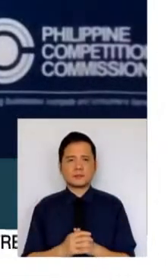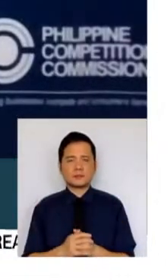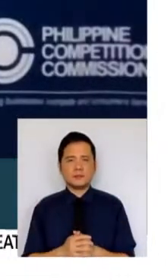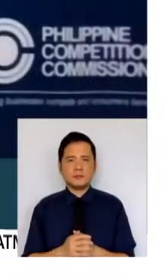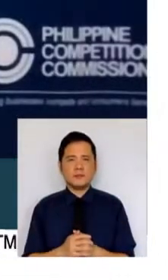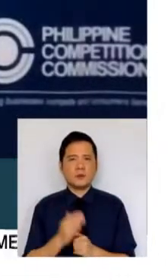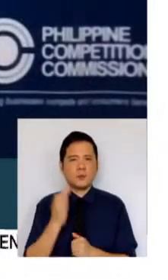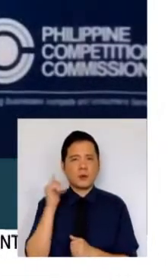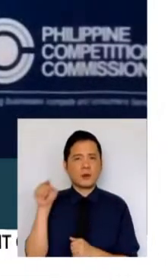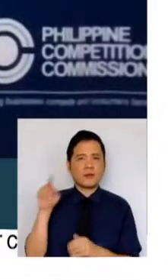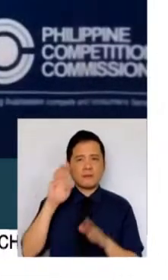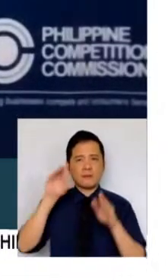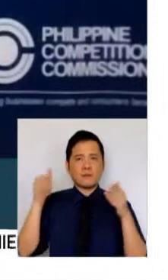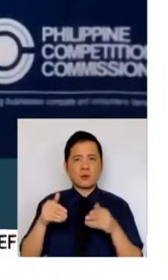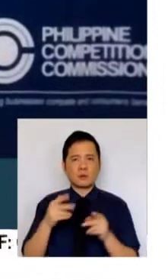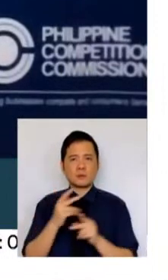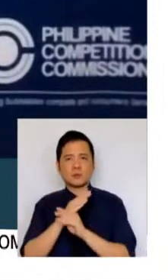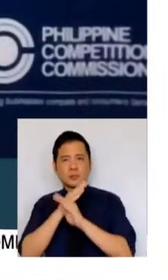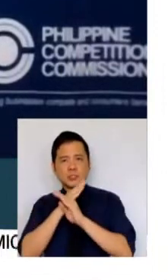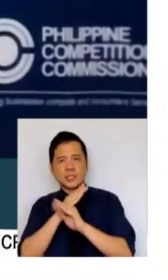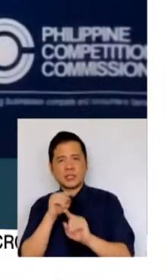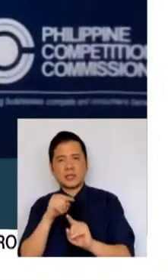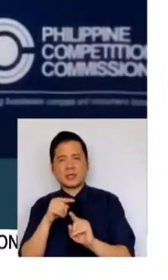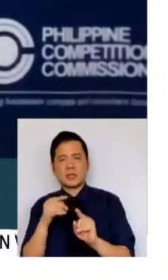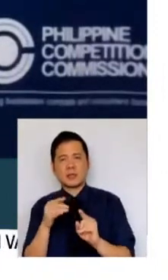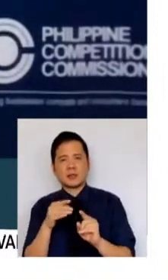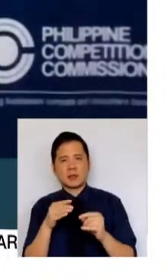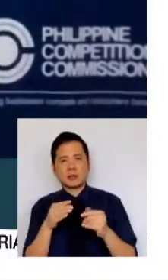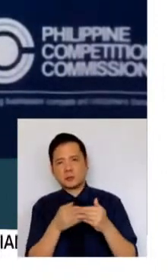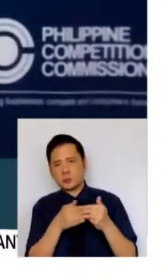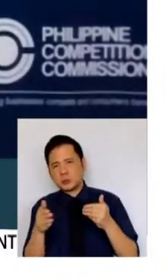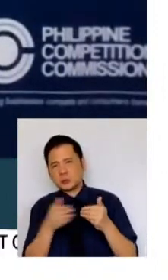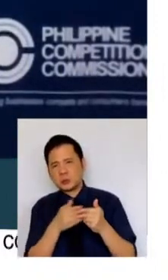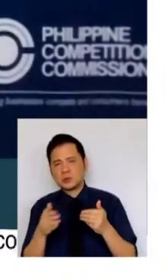Mm-hmm. And because obviously, as what I said,